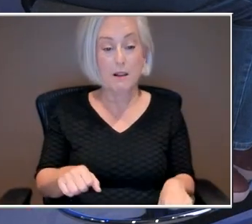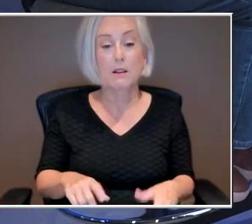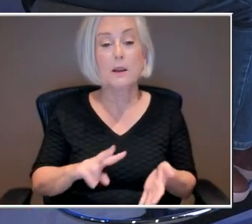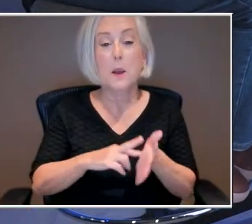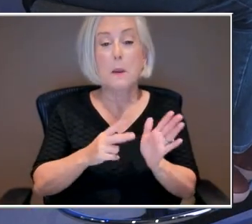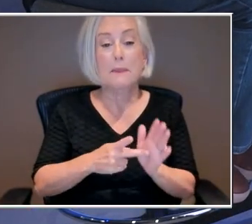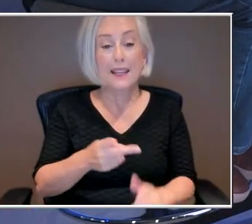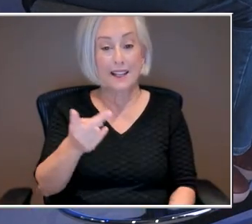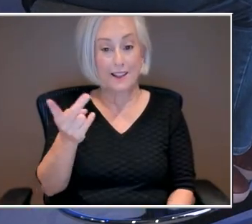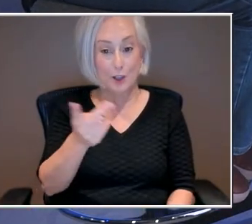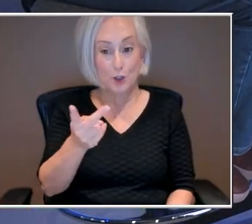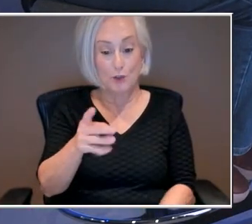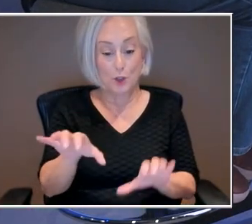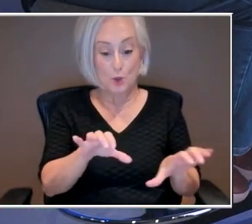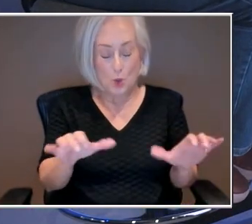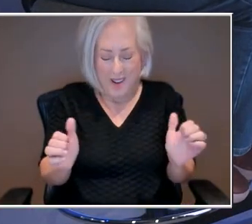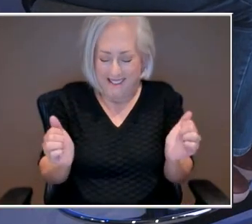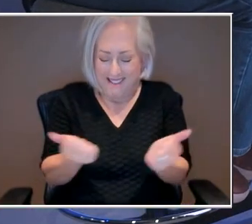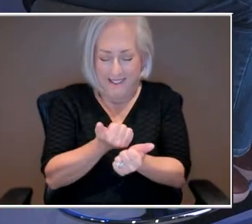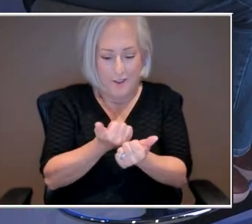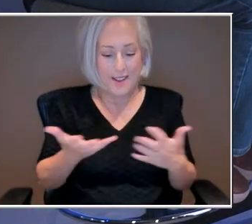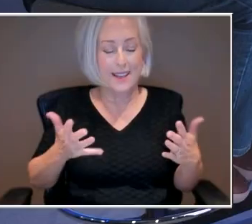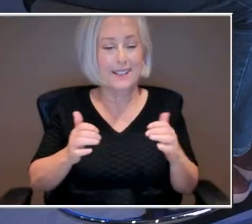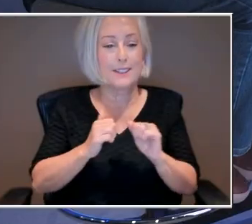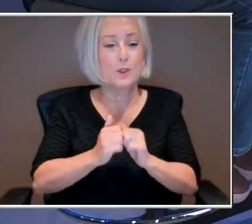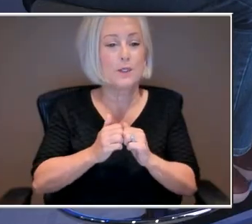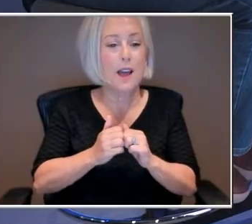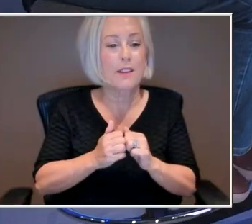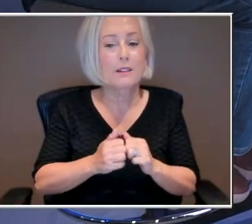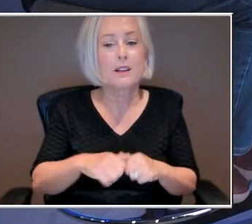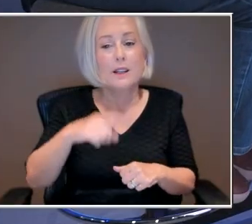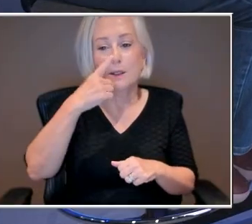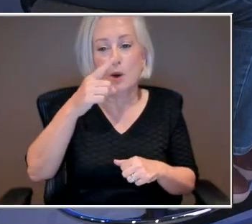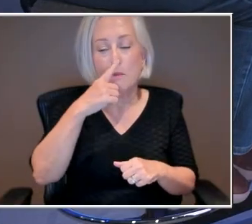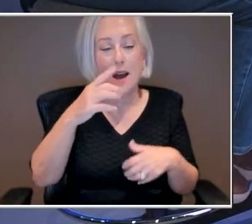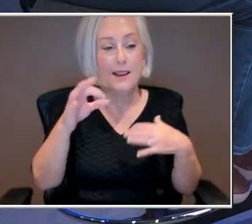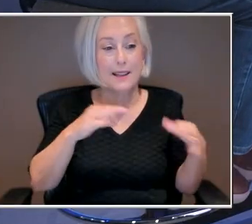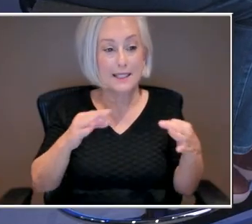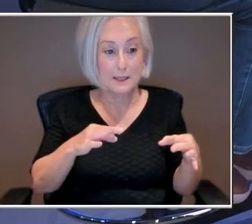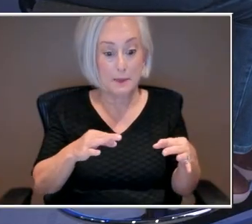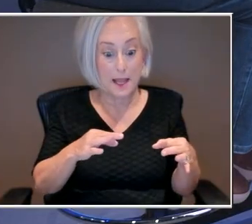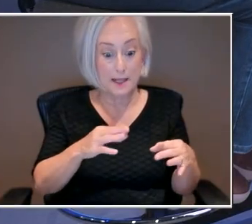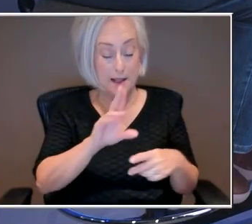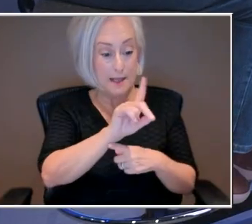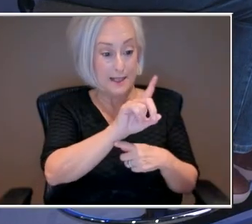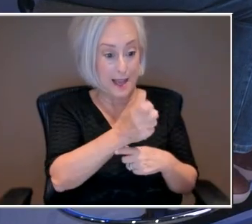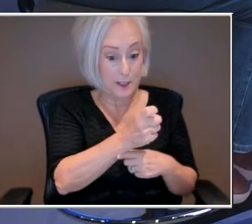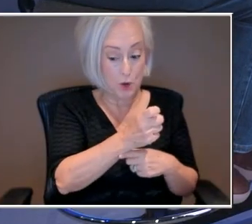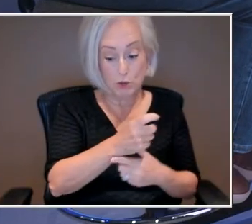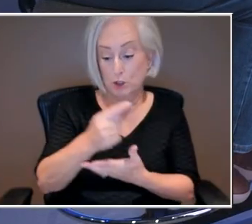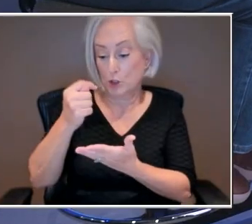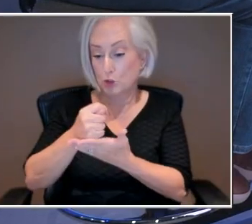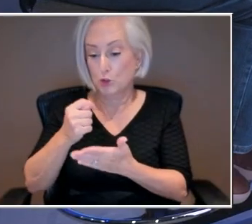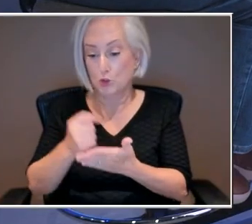together. Explain kind of the timeline from diagnosis to treatment. What was different and what was the same?